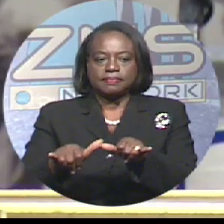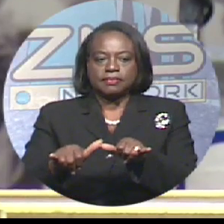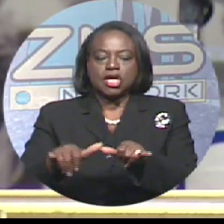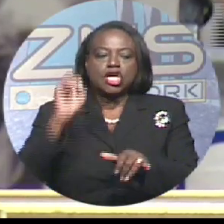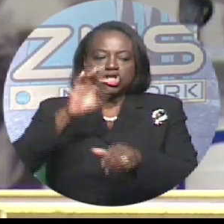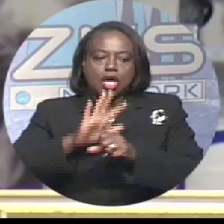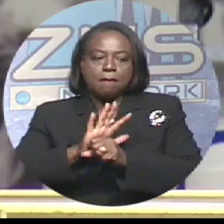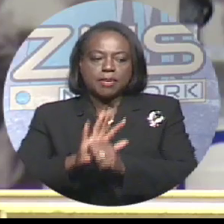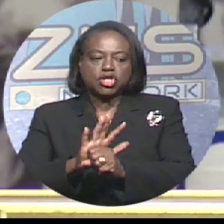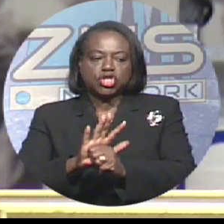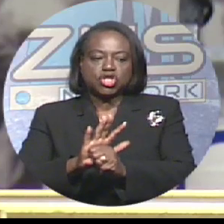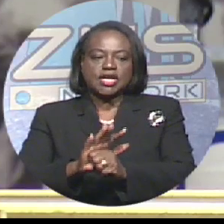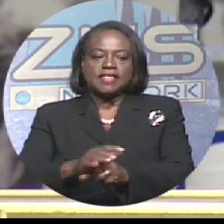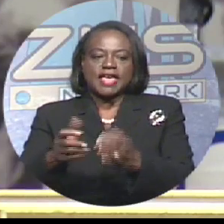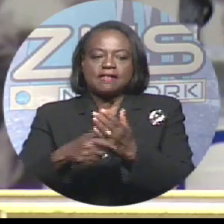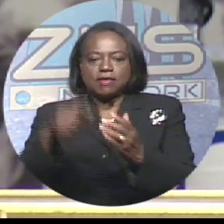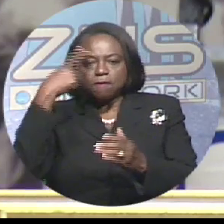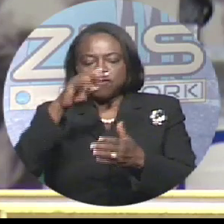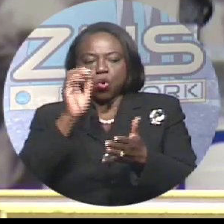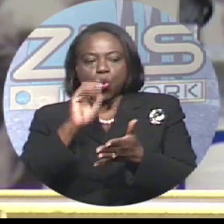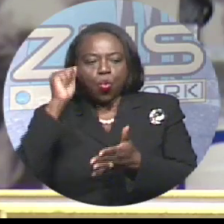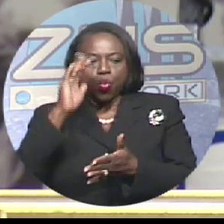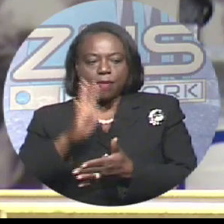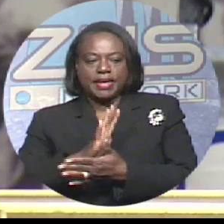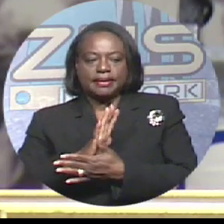She pushed the envelope for women.